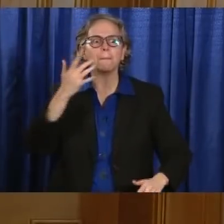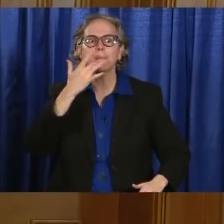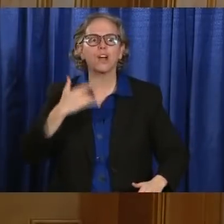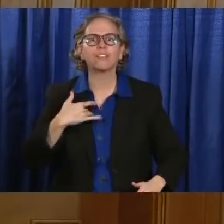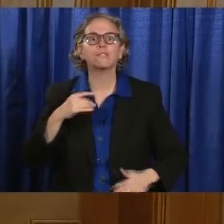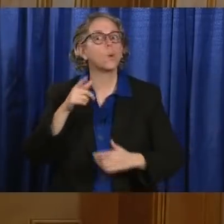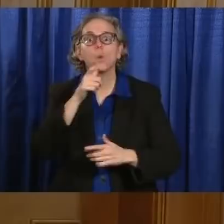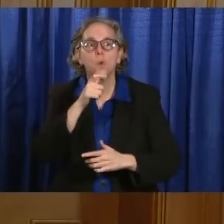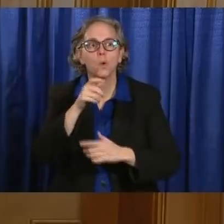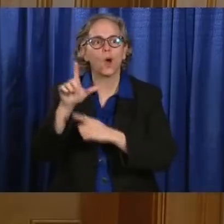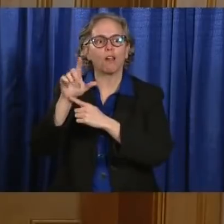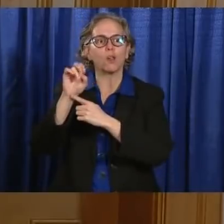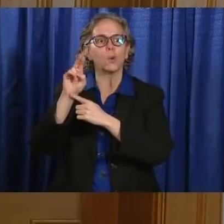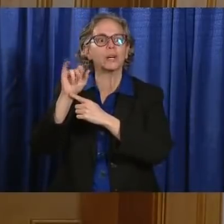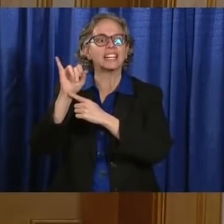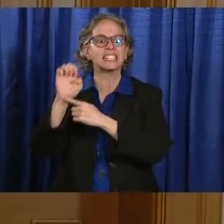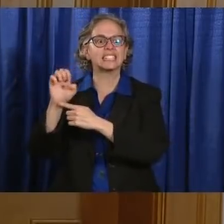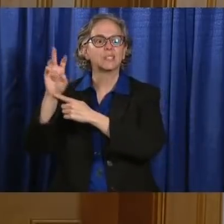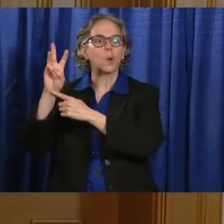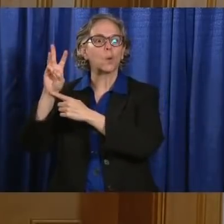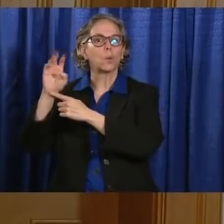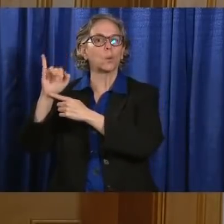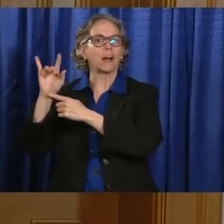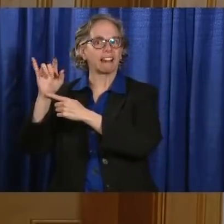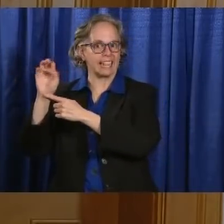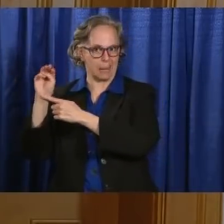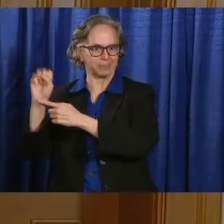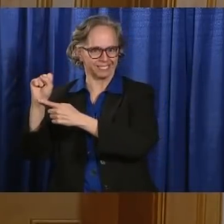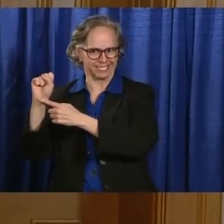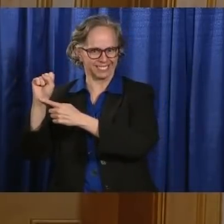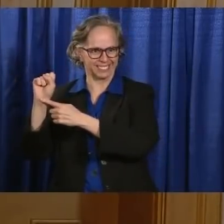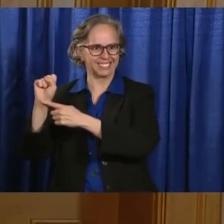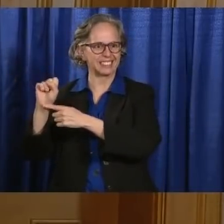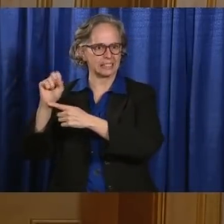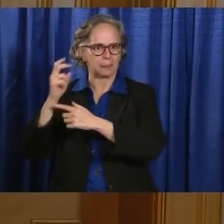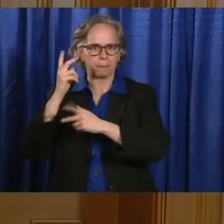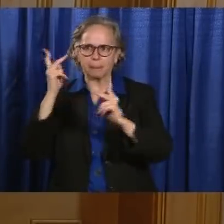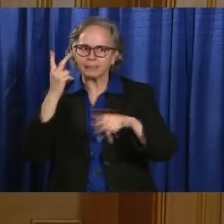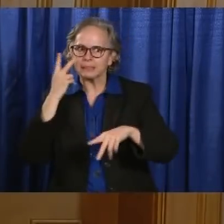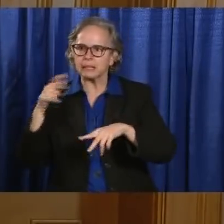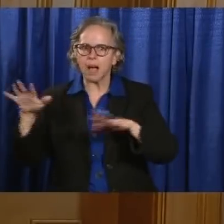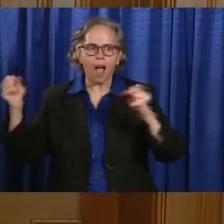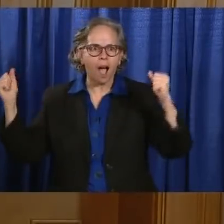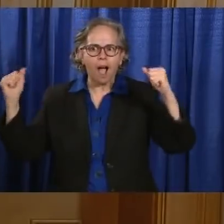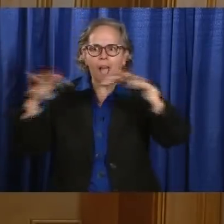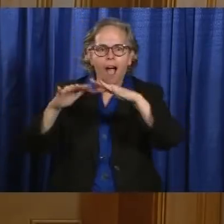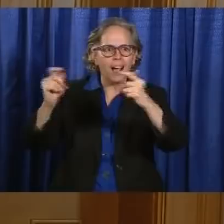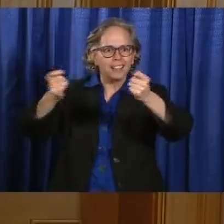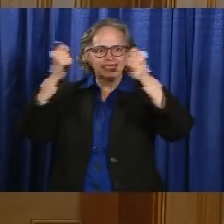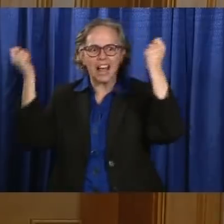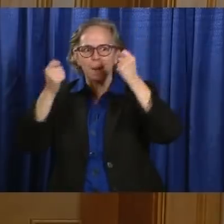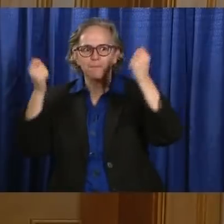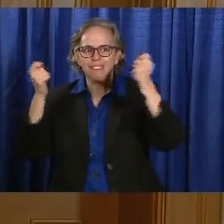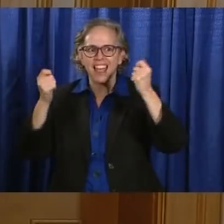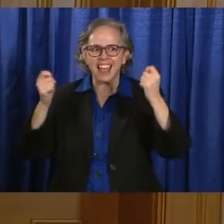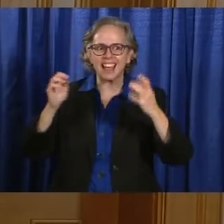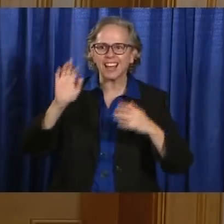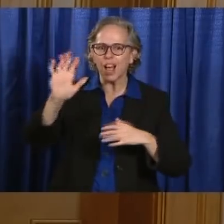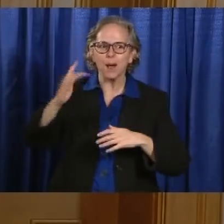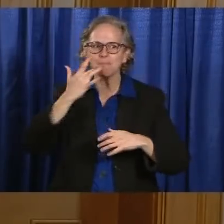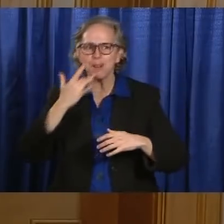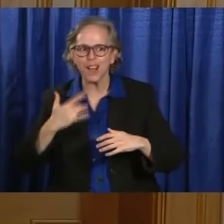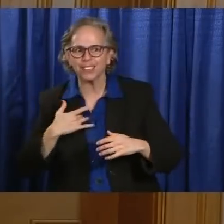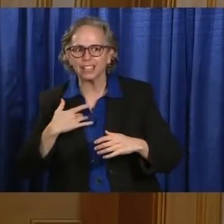and you can see that she has some help in the celebration. You can also see that they're following the